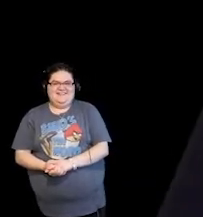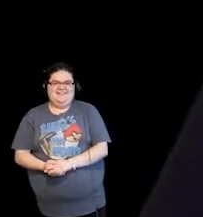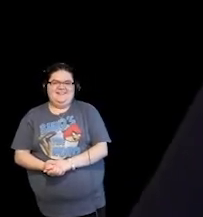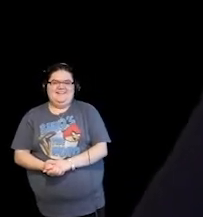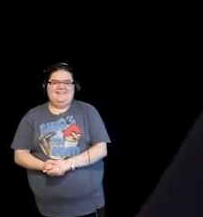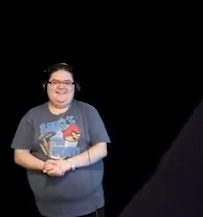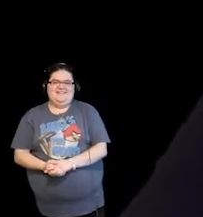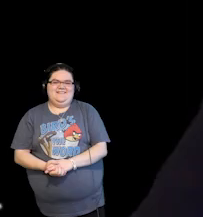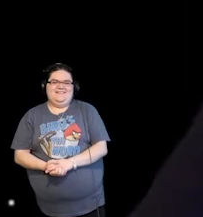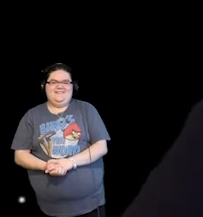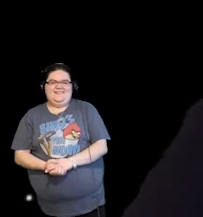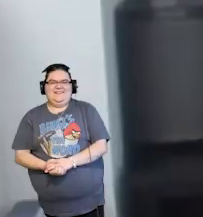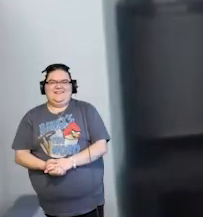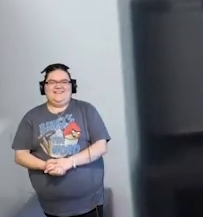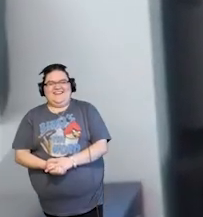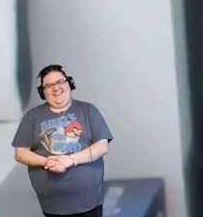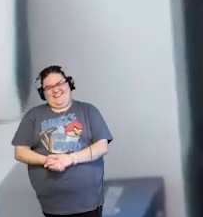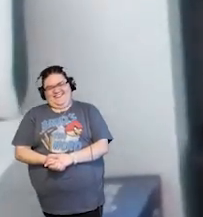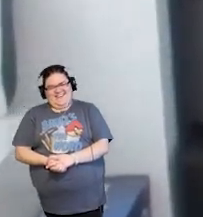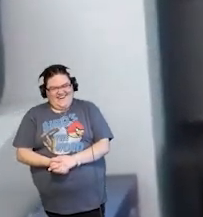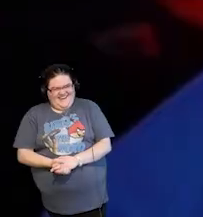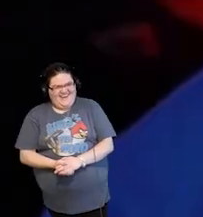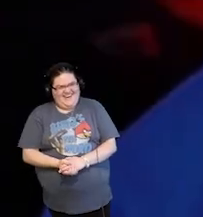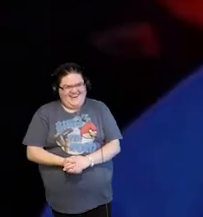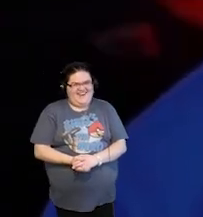do maze, I don't want you to be crew anyway.